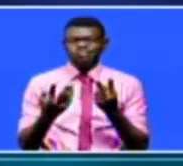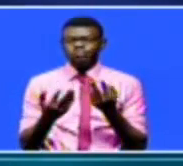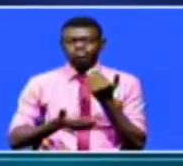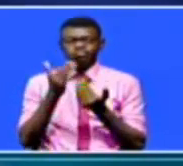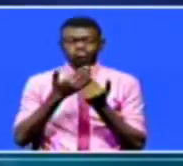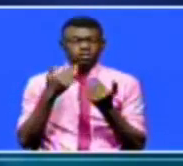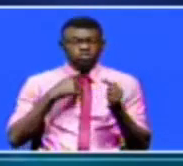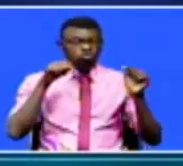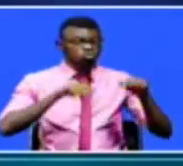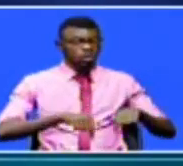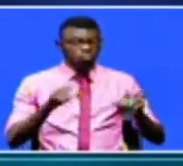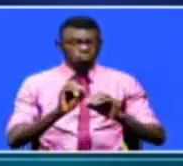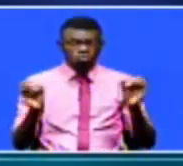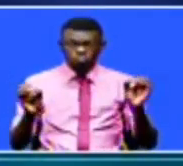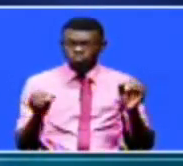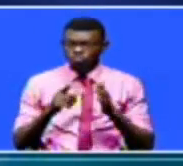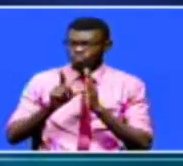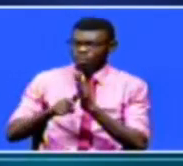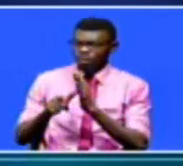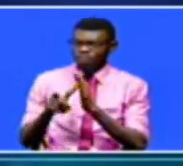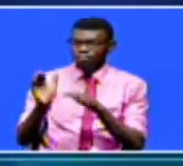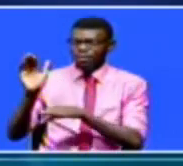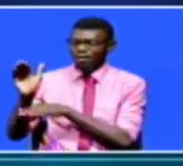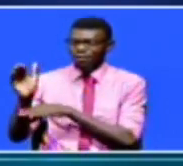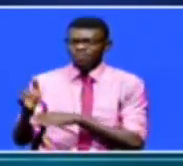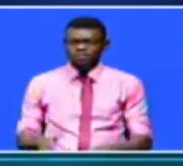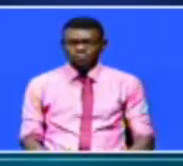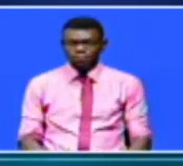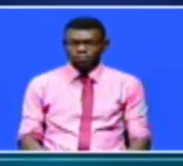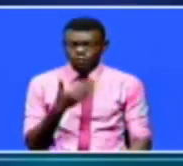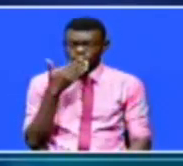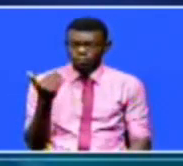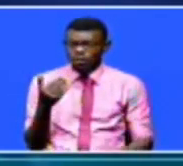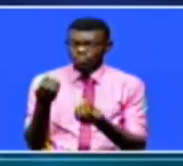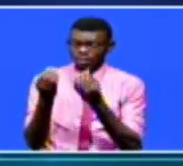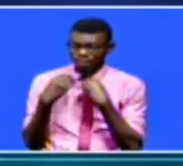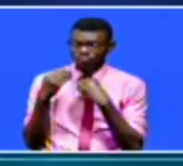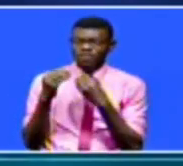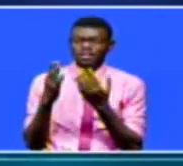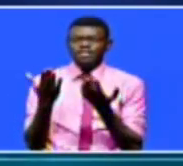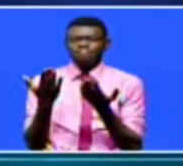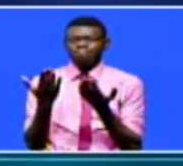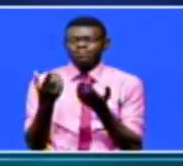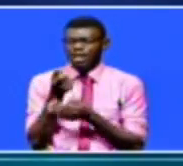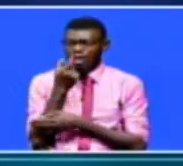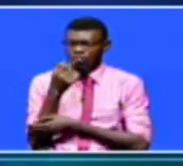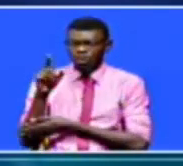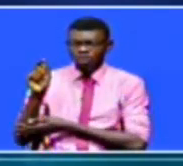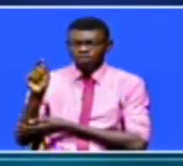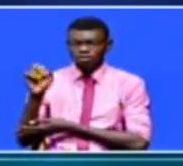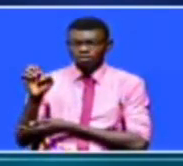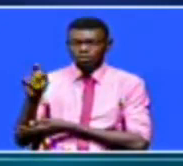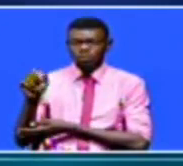then we asked her at least give us the tetanus and you train the home, and then she